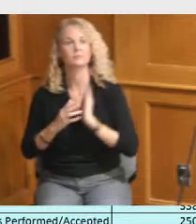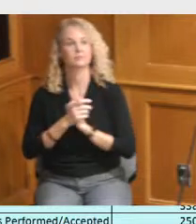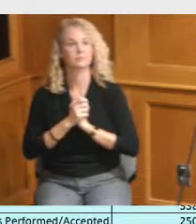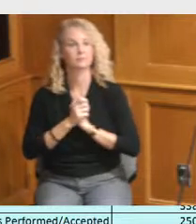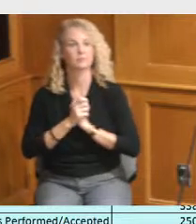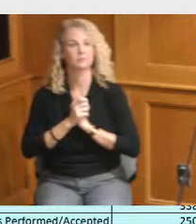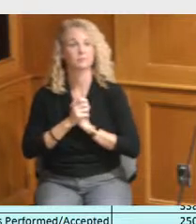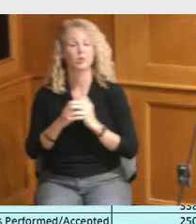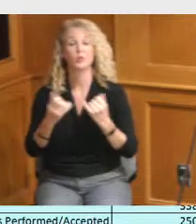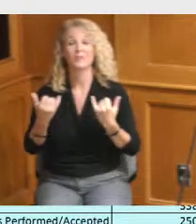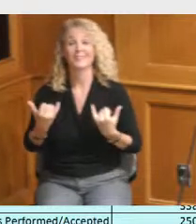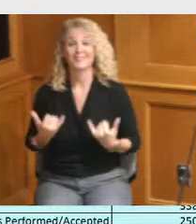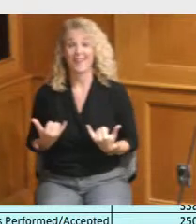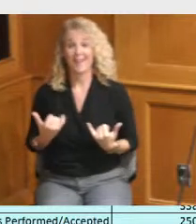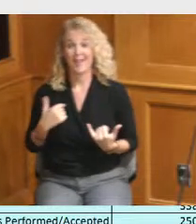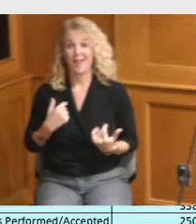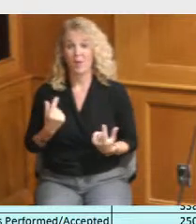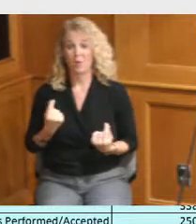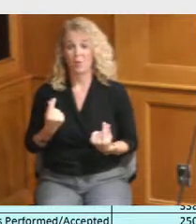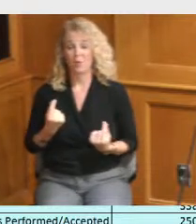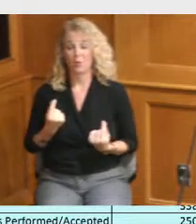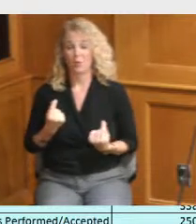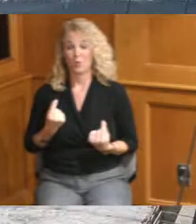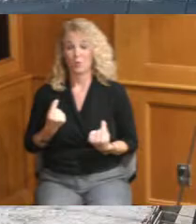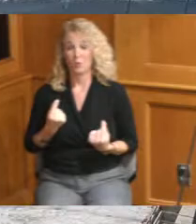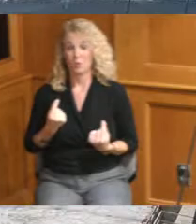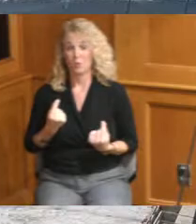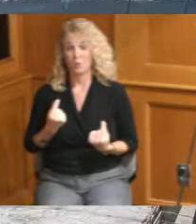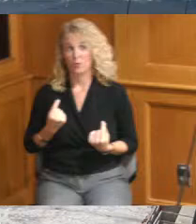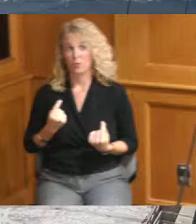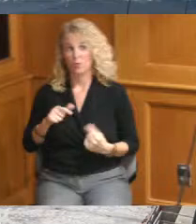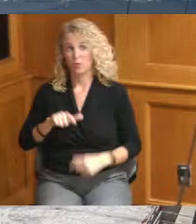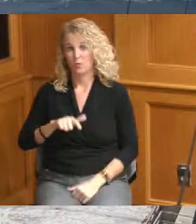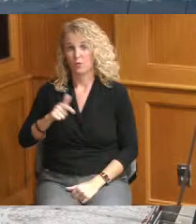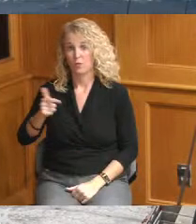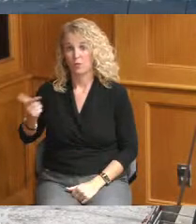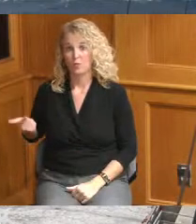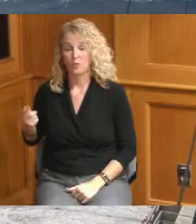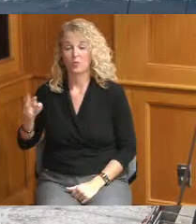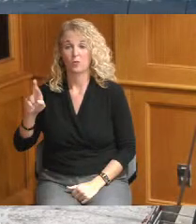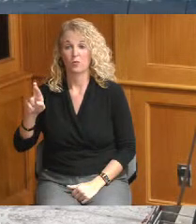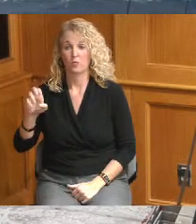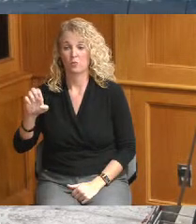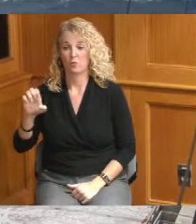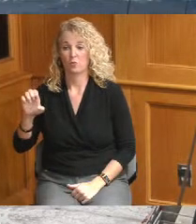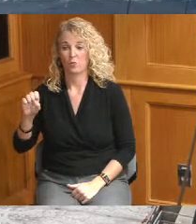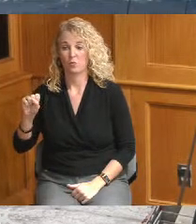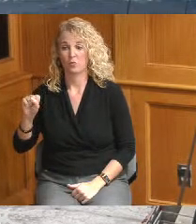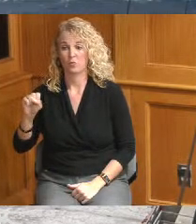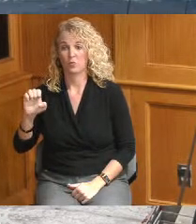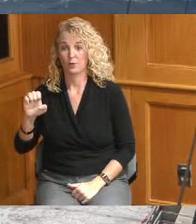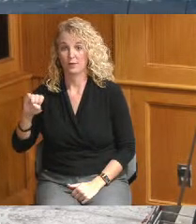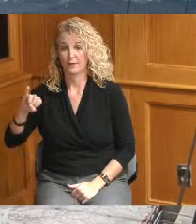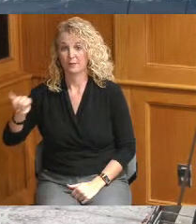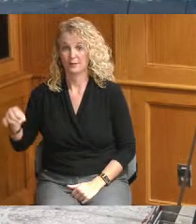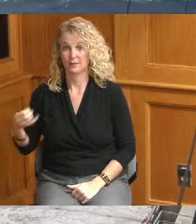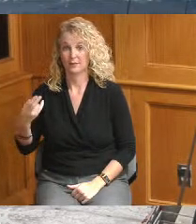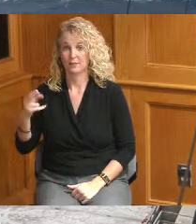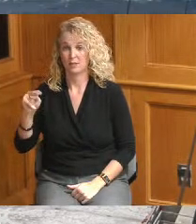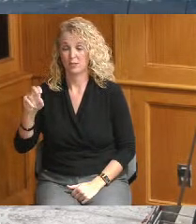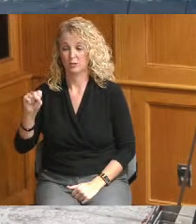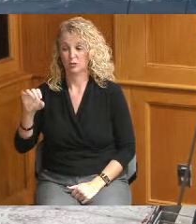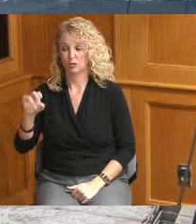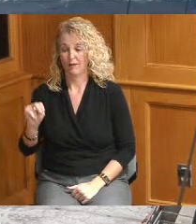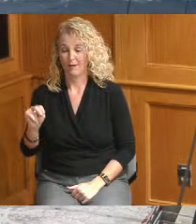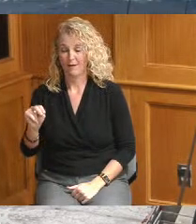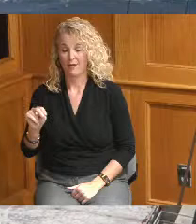So I am going to turn to Reese Johnson to come talk about our capital budget, assuming we'll go through